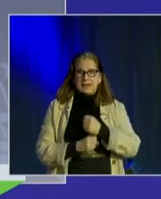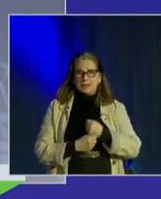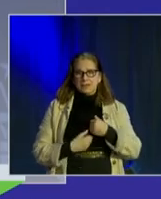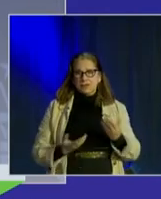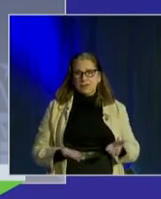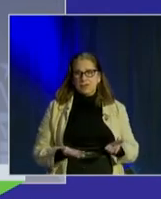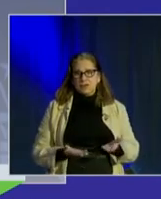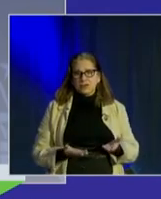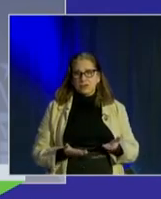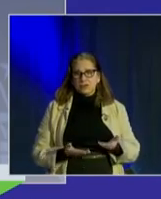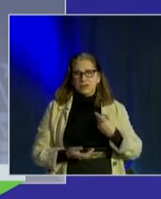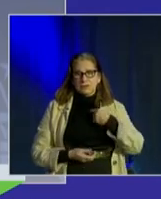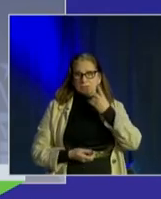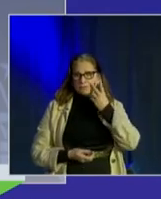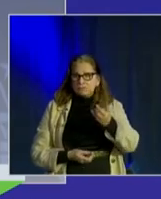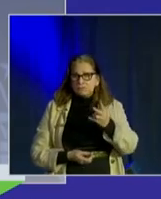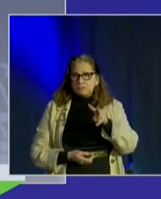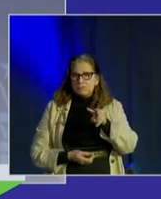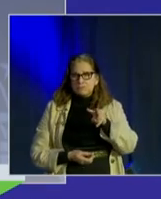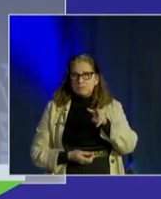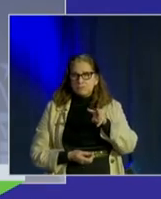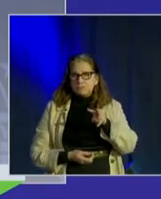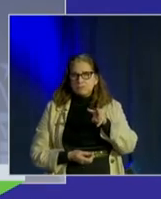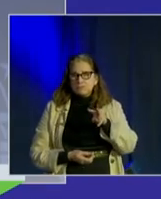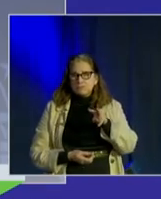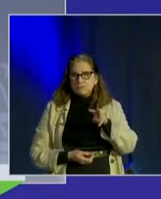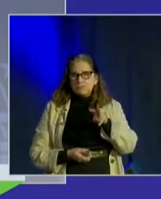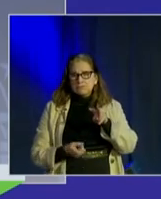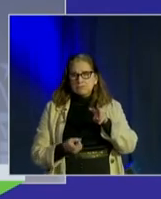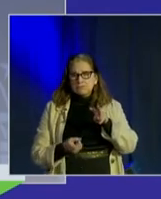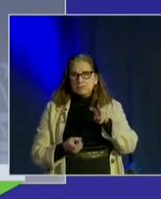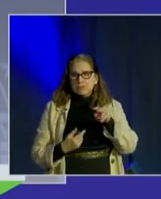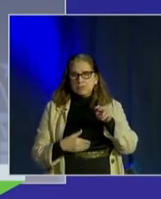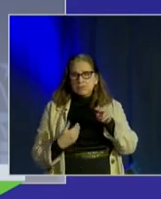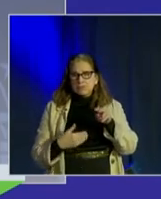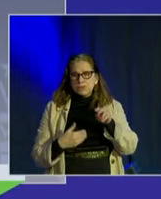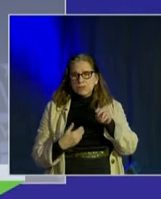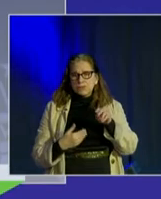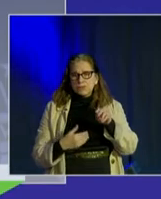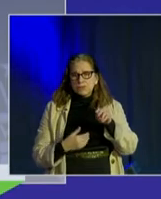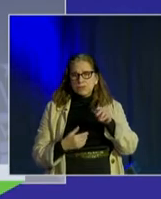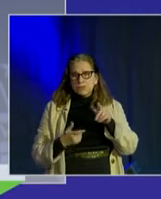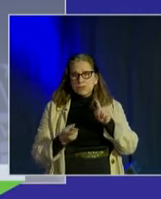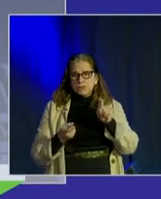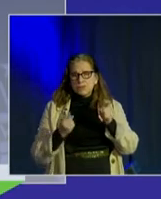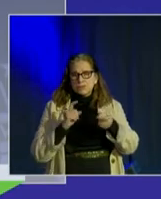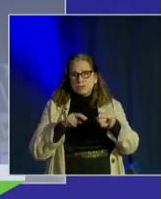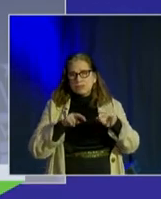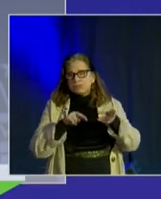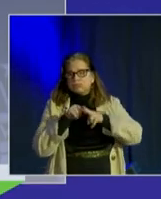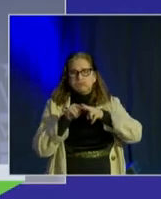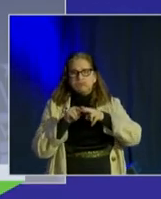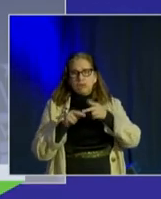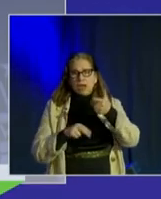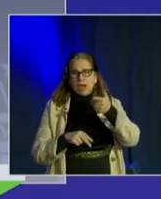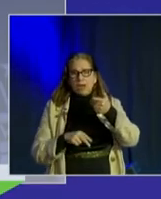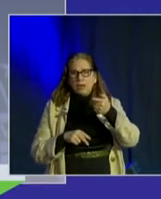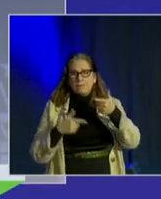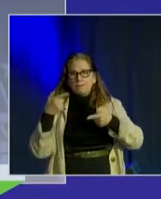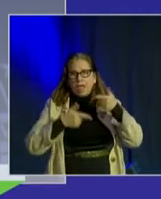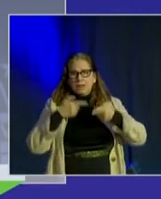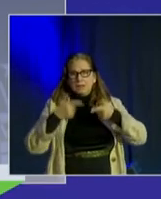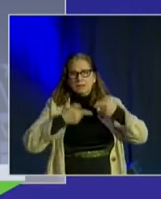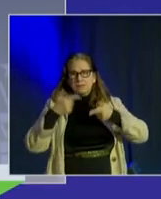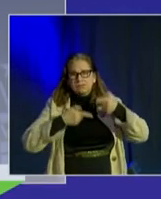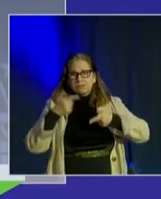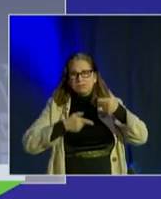that the alarming rate of gun violence in the city, obviously, that was mentioned before, and just general